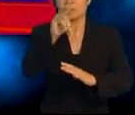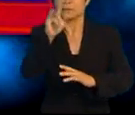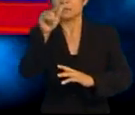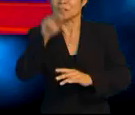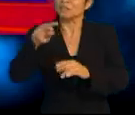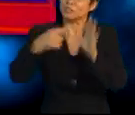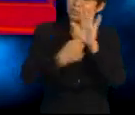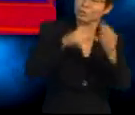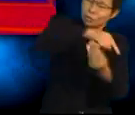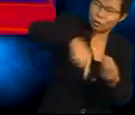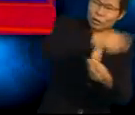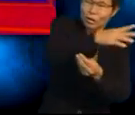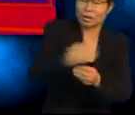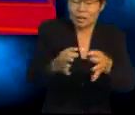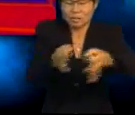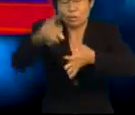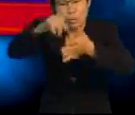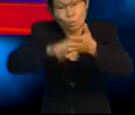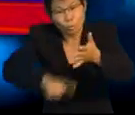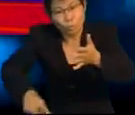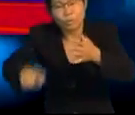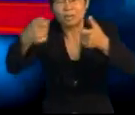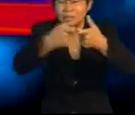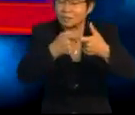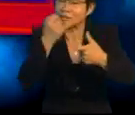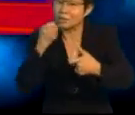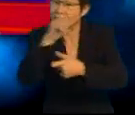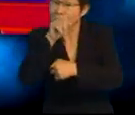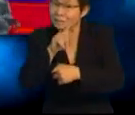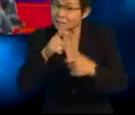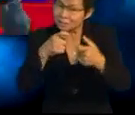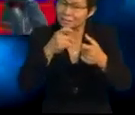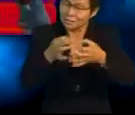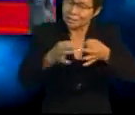you around and explain what electricity is.